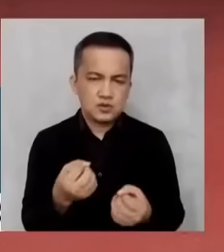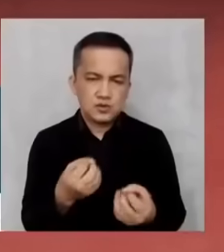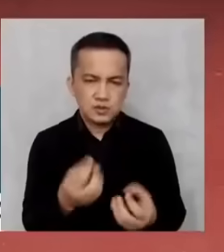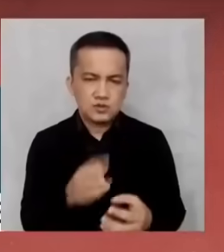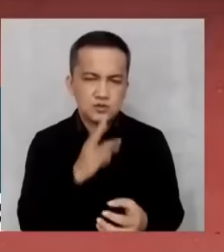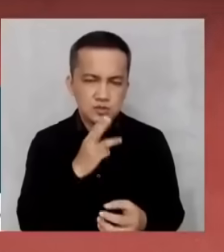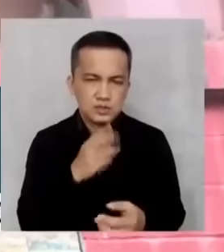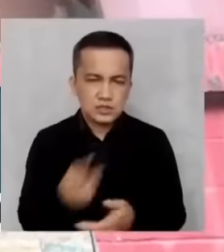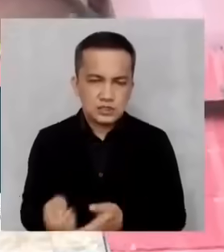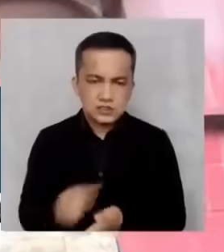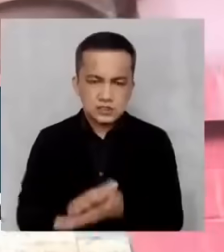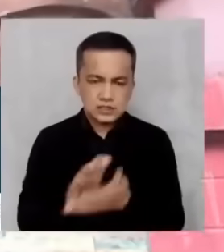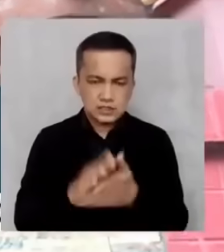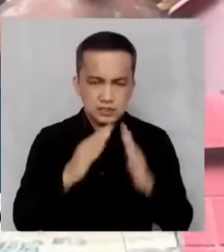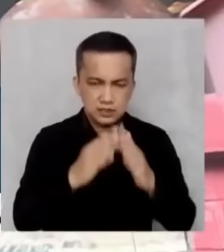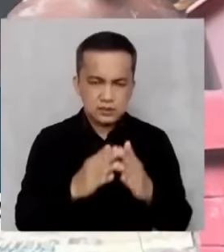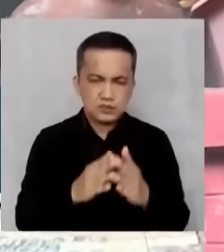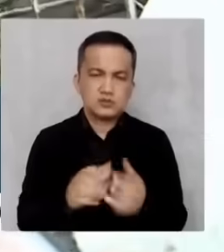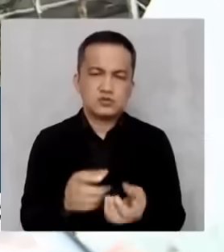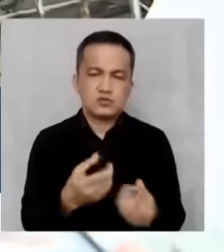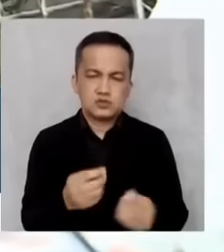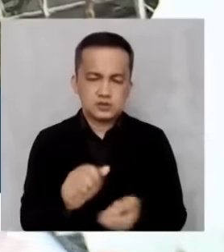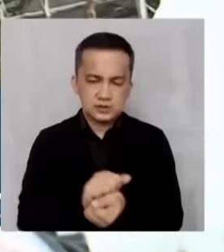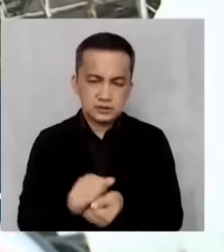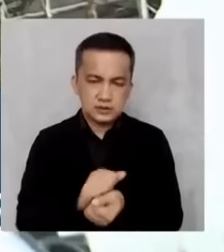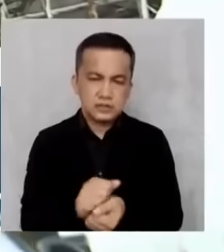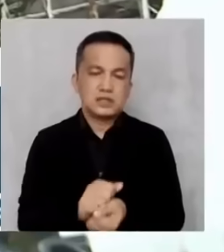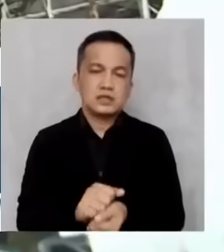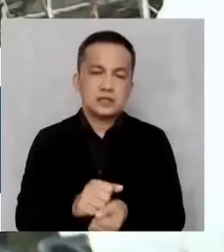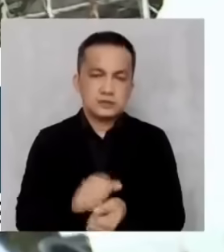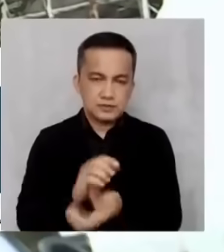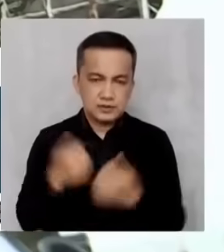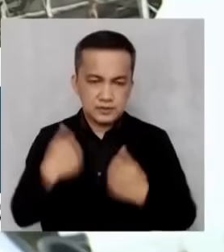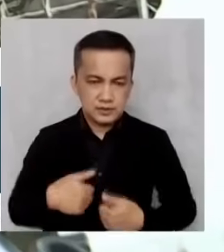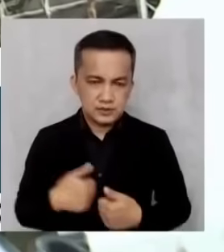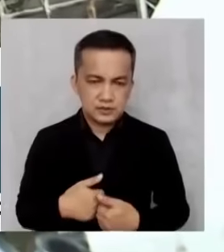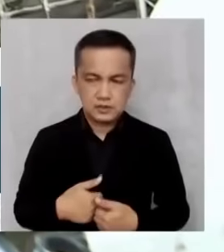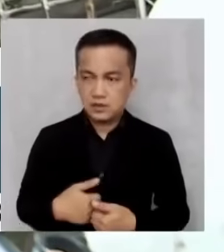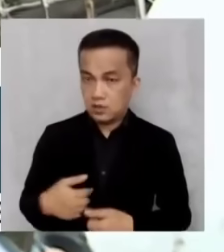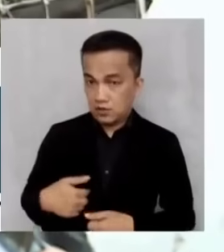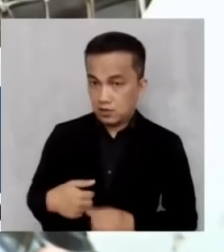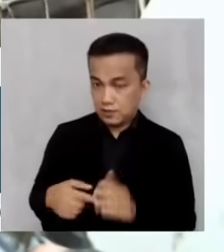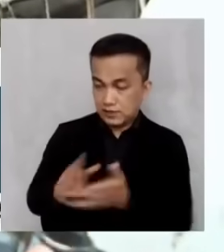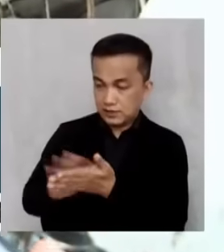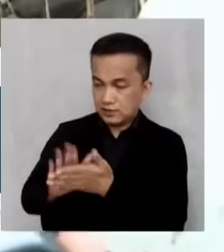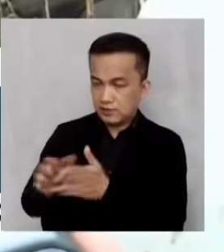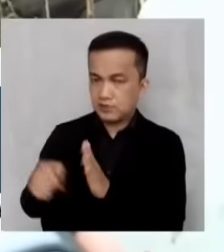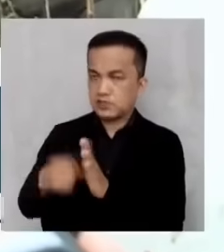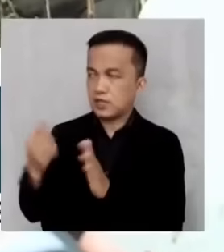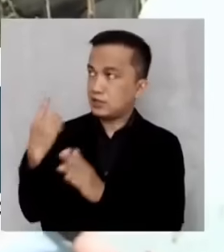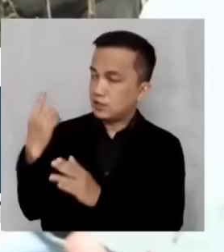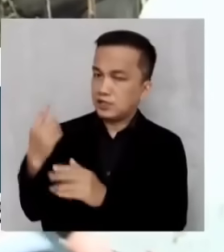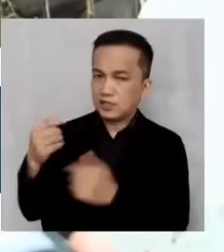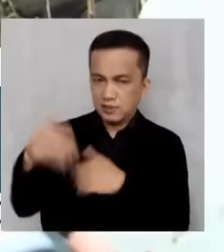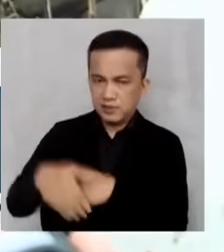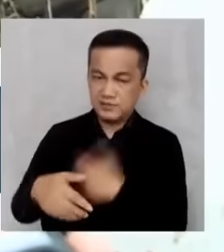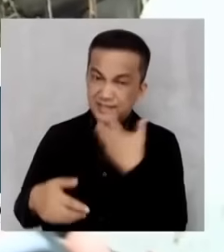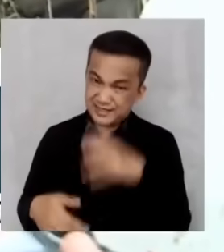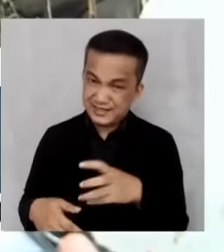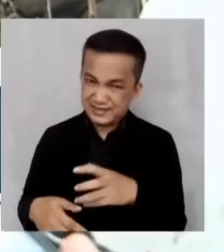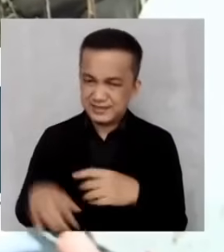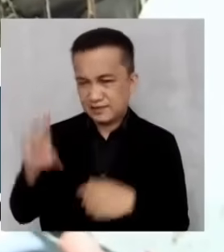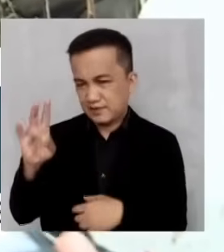doing the laundry, and bathing. Maglilinis ako minsan gabi. Kasi mainit, di ba? Mga